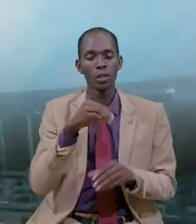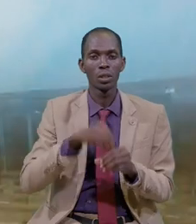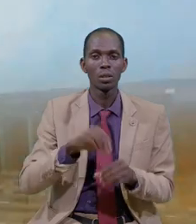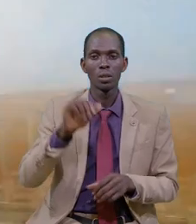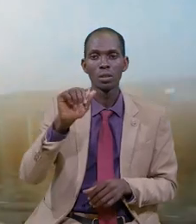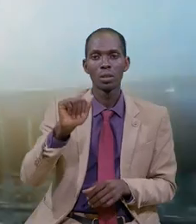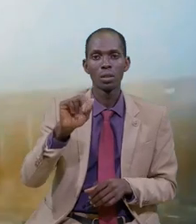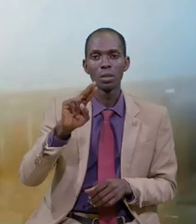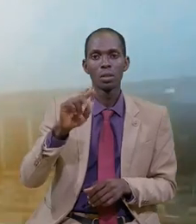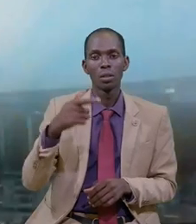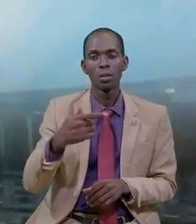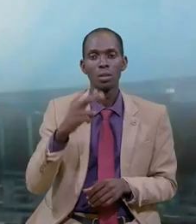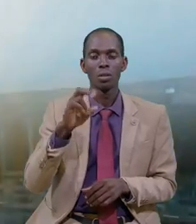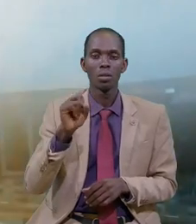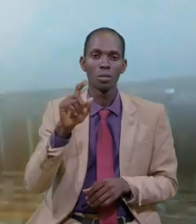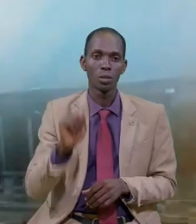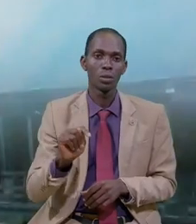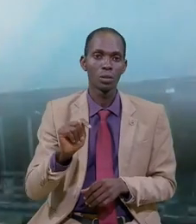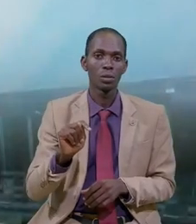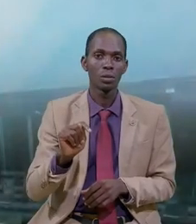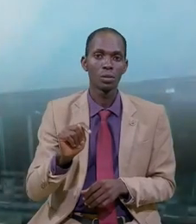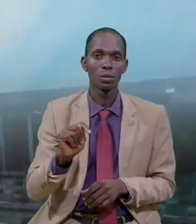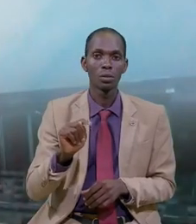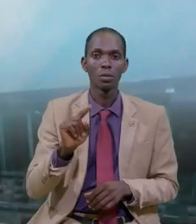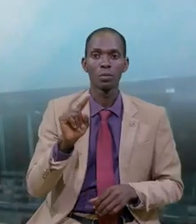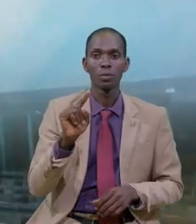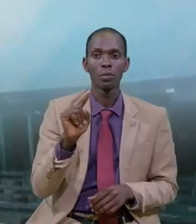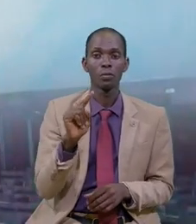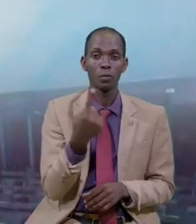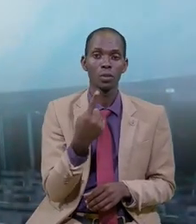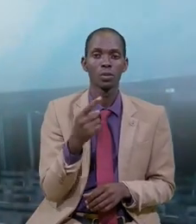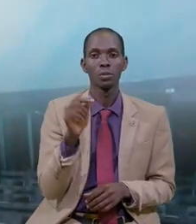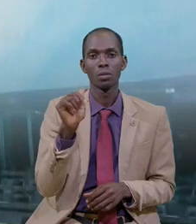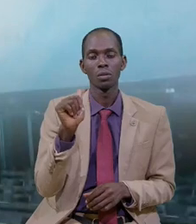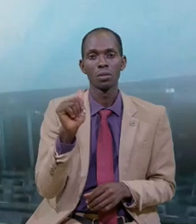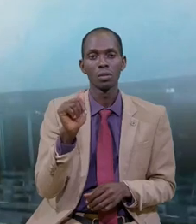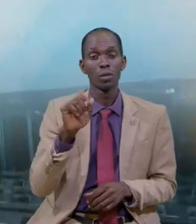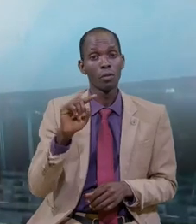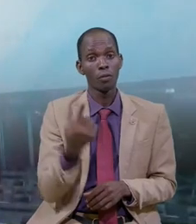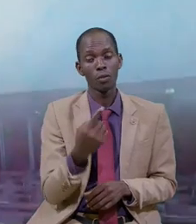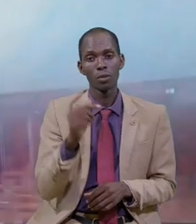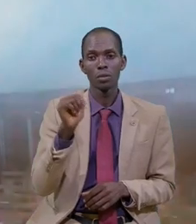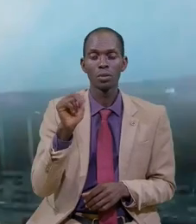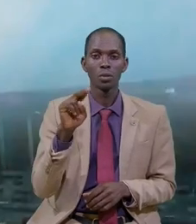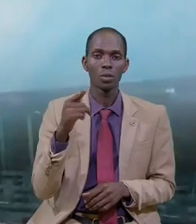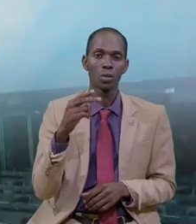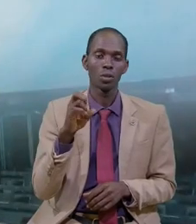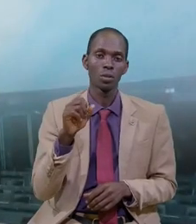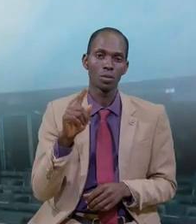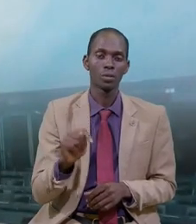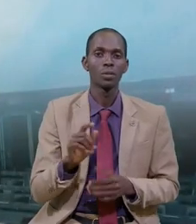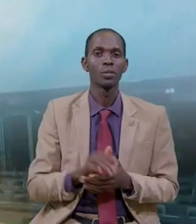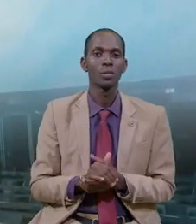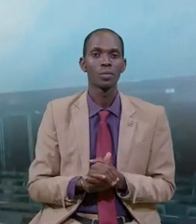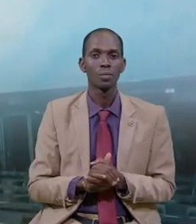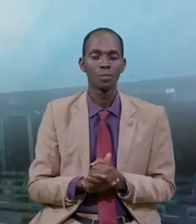Donc le dimanche 4 août 2024, il y aura un programme spécial pour tous ceux qui donnent leur vie au Seigneur au cours de